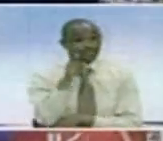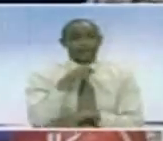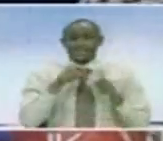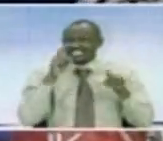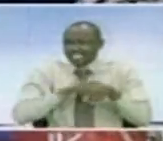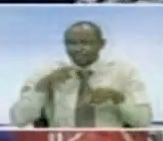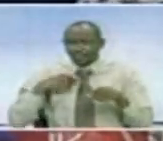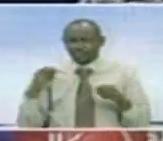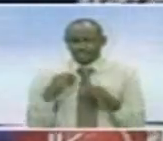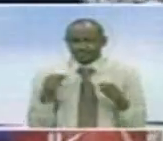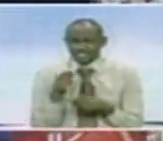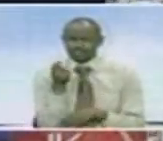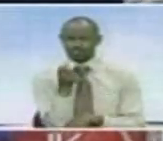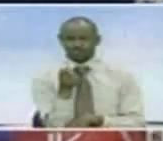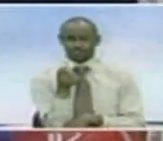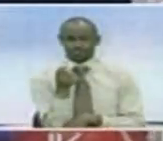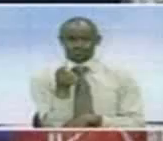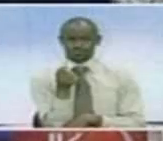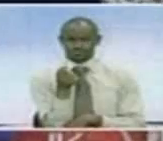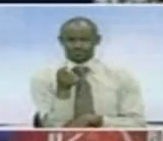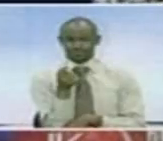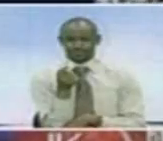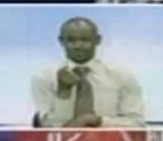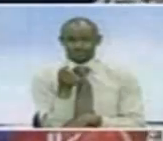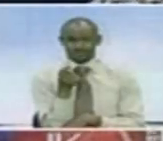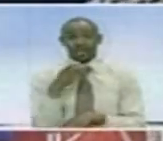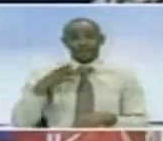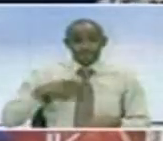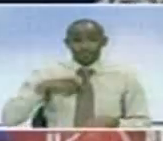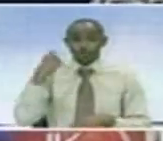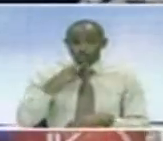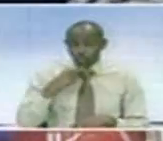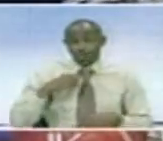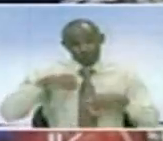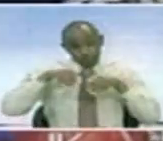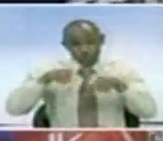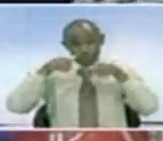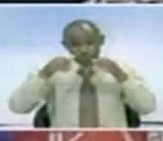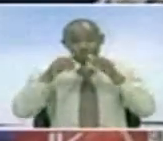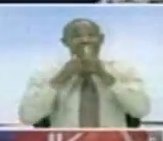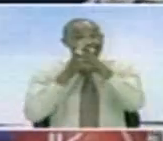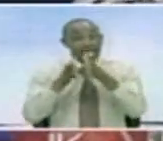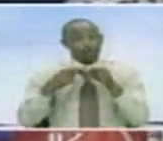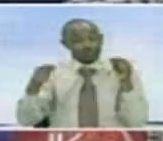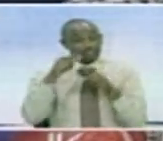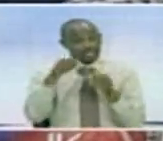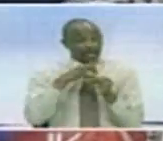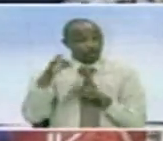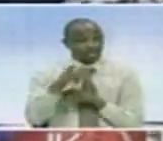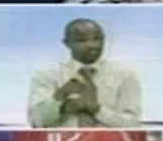is tension, those who follow the leader of the main opposition party,